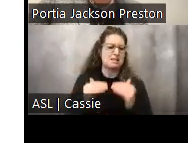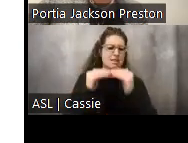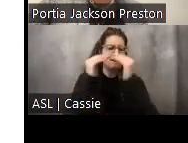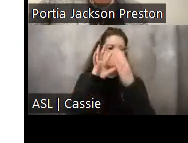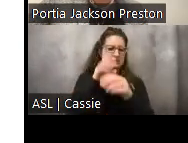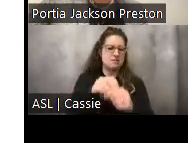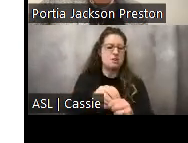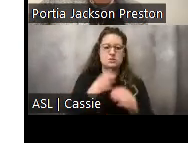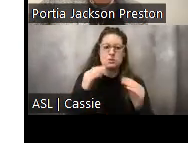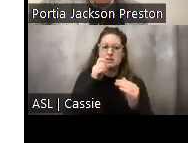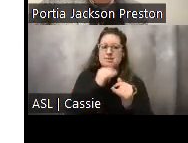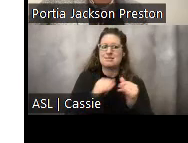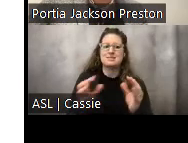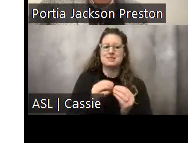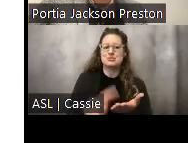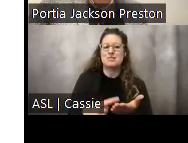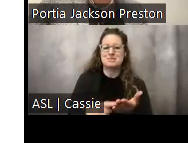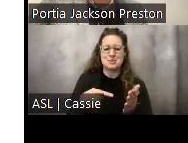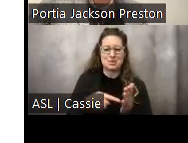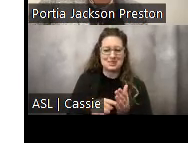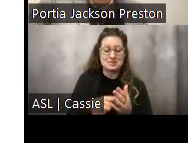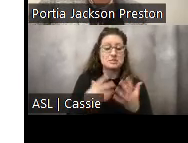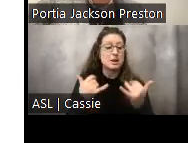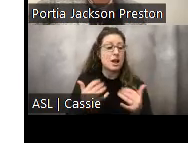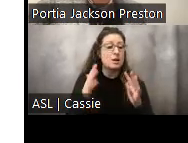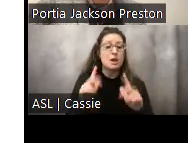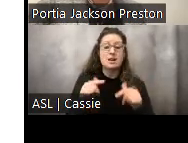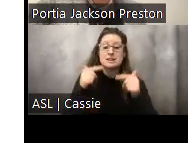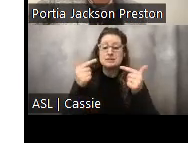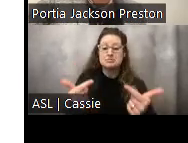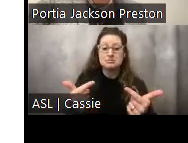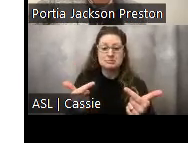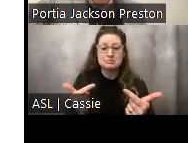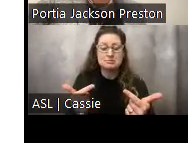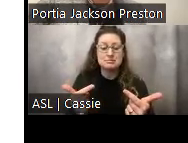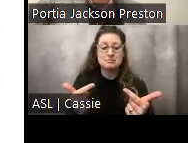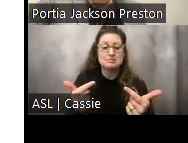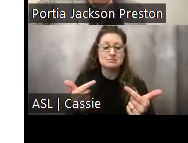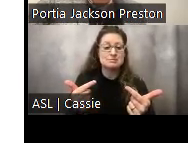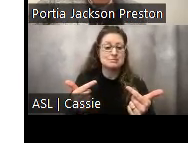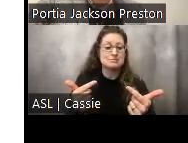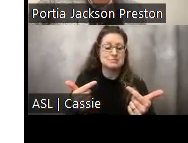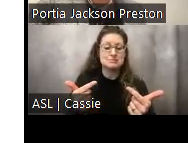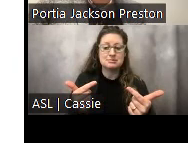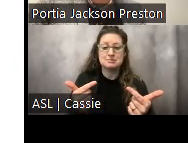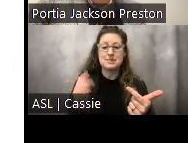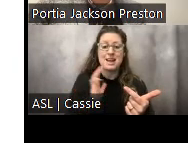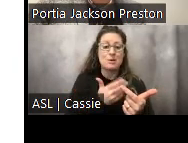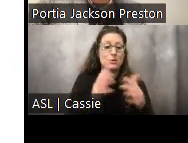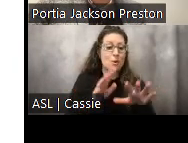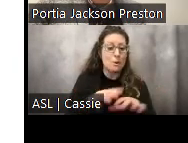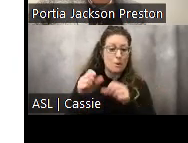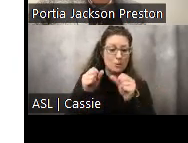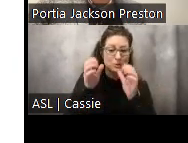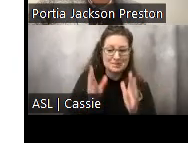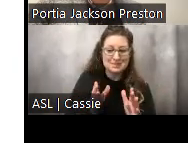last session. I'd like to go ahead and turn this back over to the our host. And I